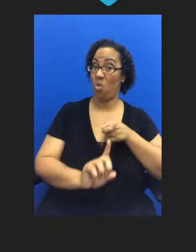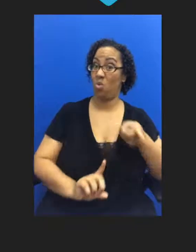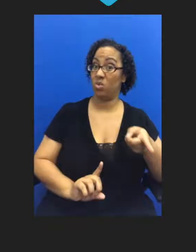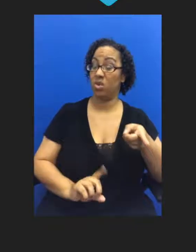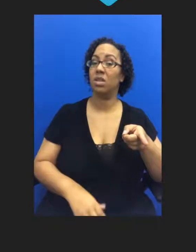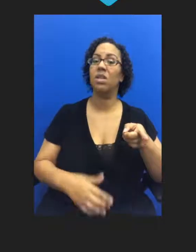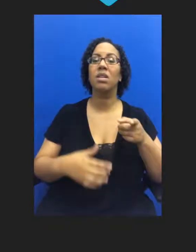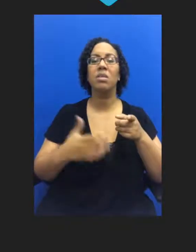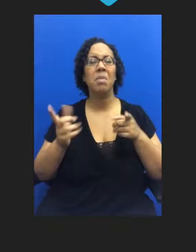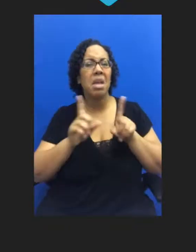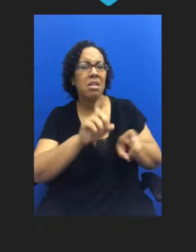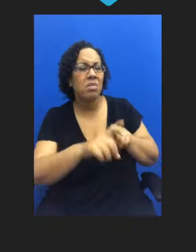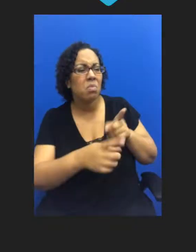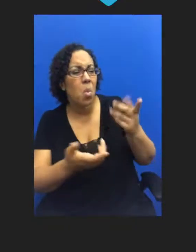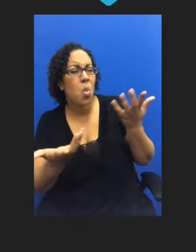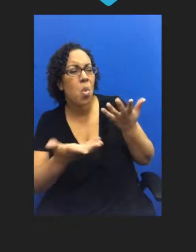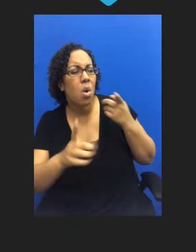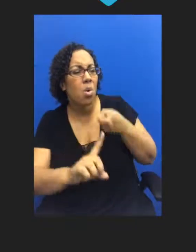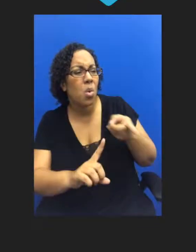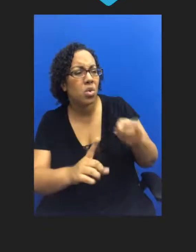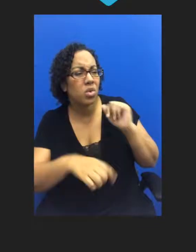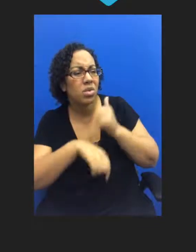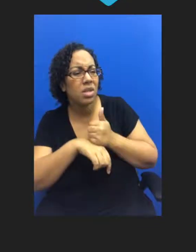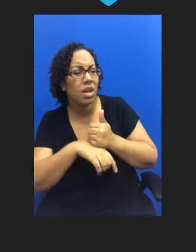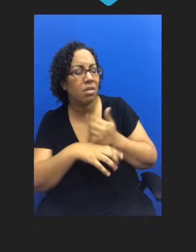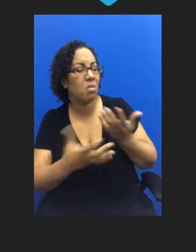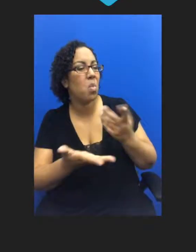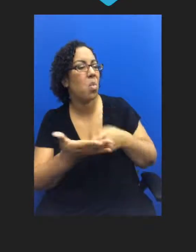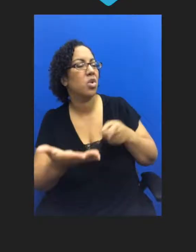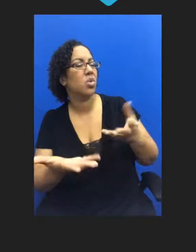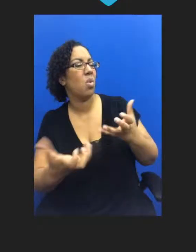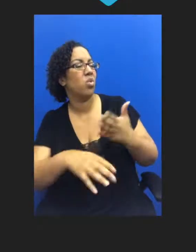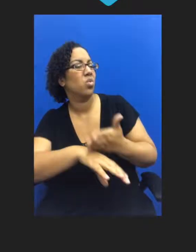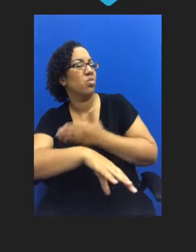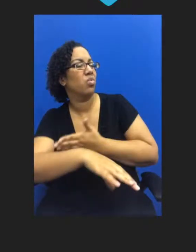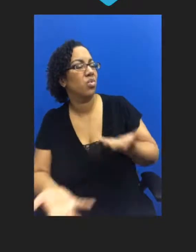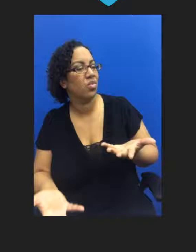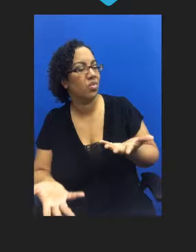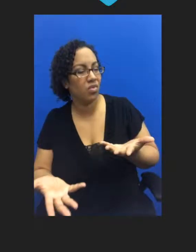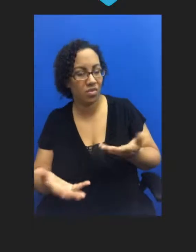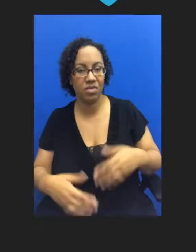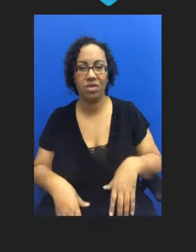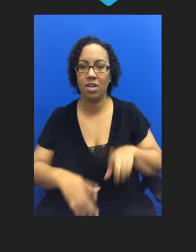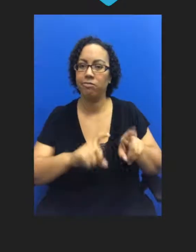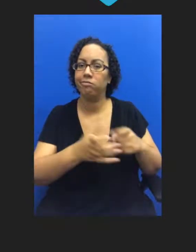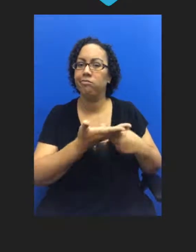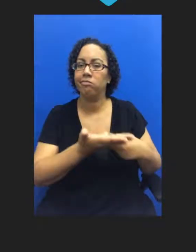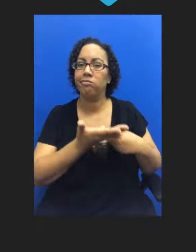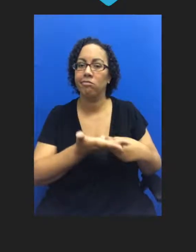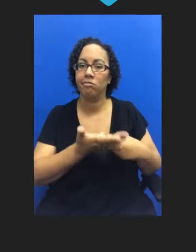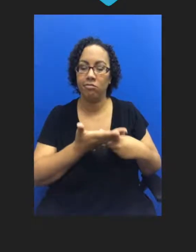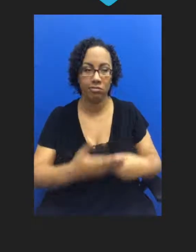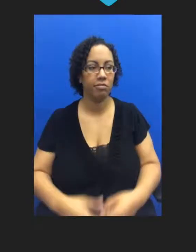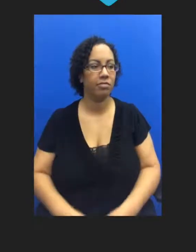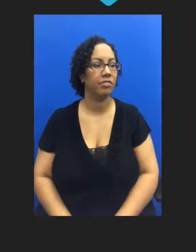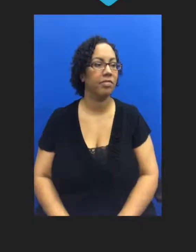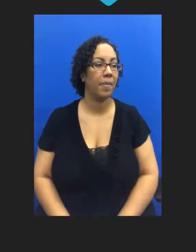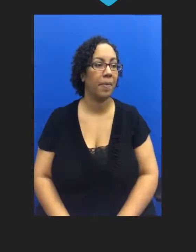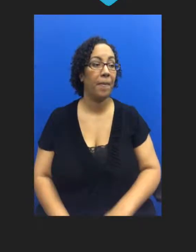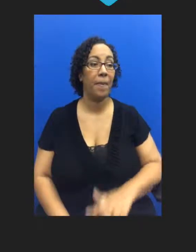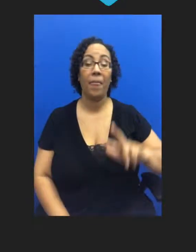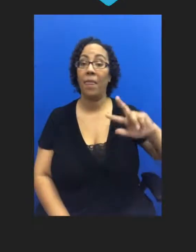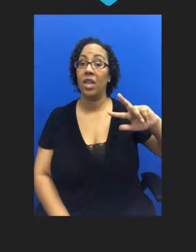your child about their goals. Asking your child about what goals they may have in mind and ways in which they'd like to